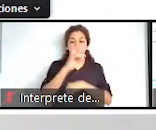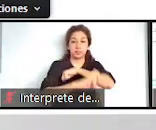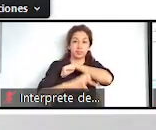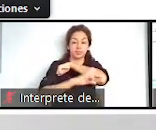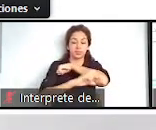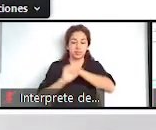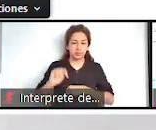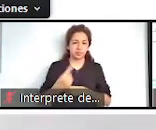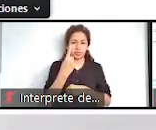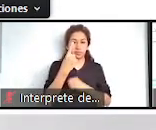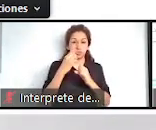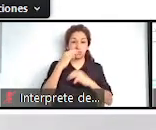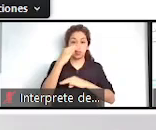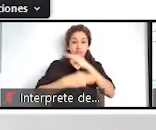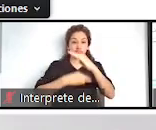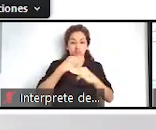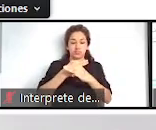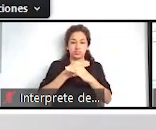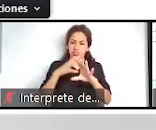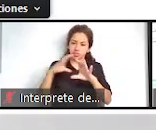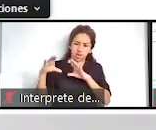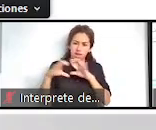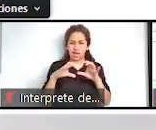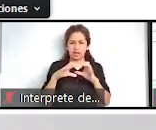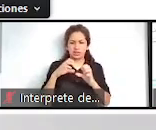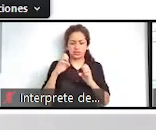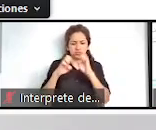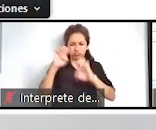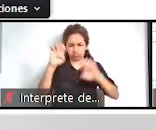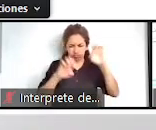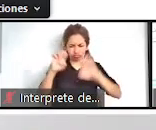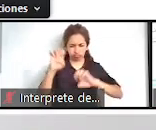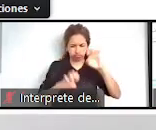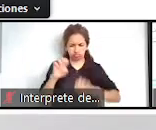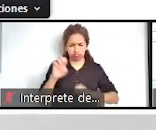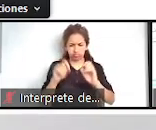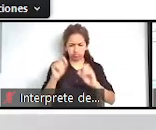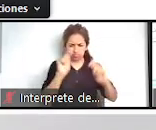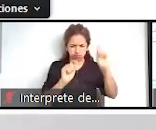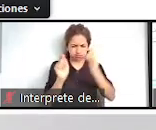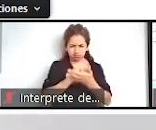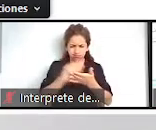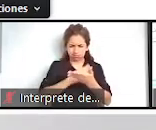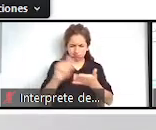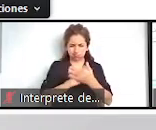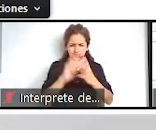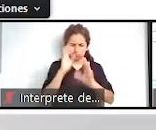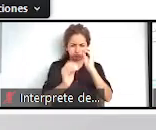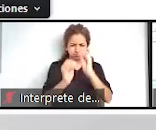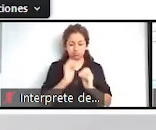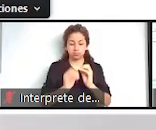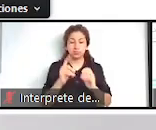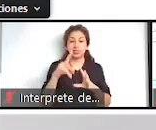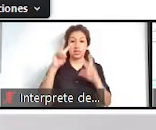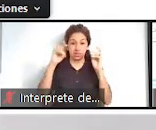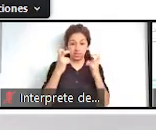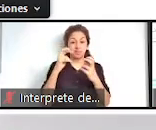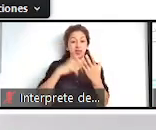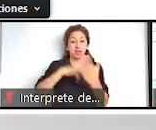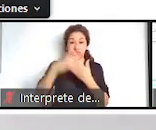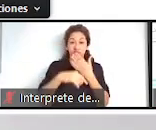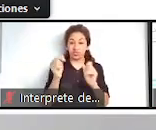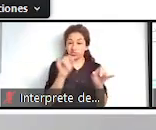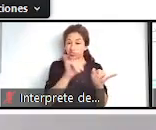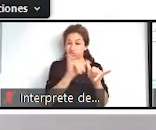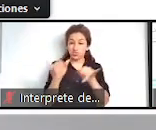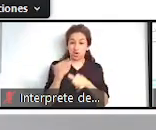is why my country was the first one in the world to elaborate a national action plan on business and human rights our